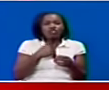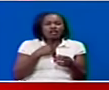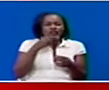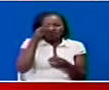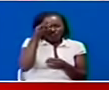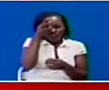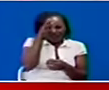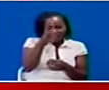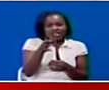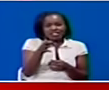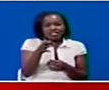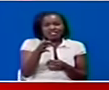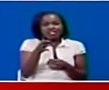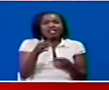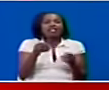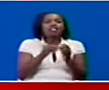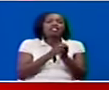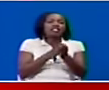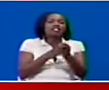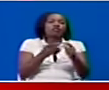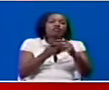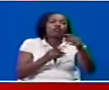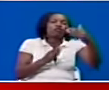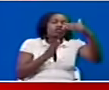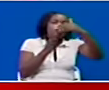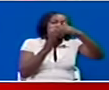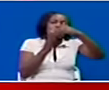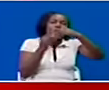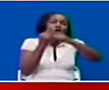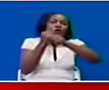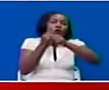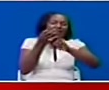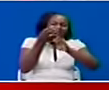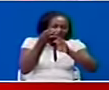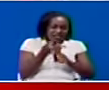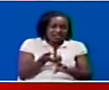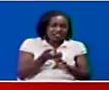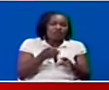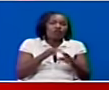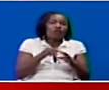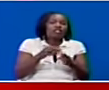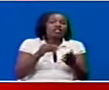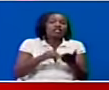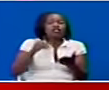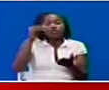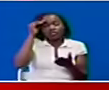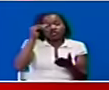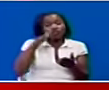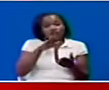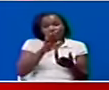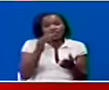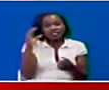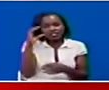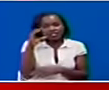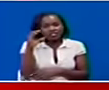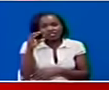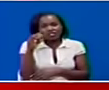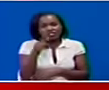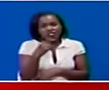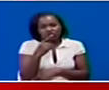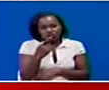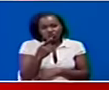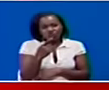focused and determined leadership from the top, working very hard on the education of their citizens. So we are